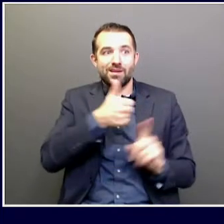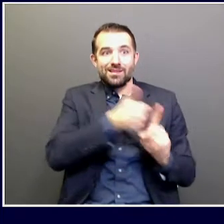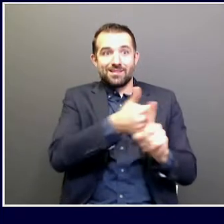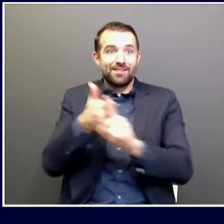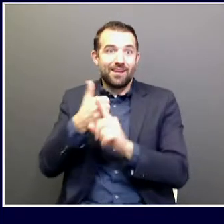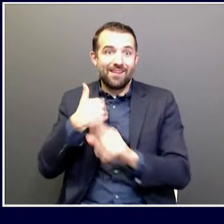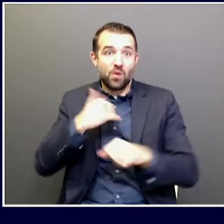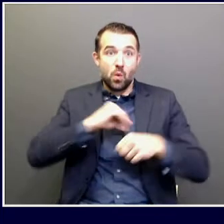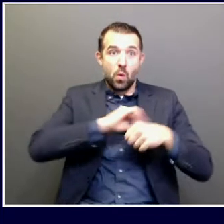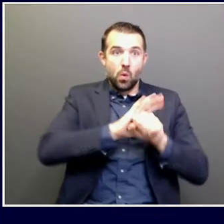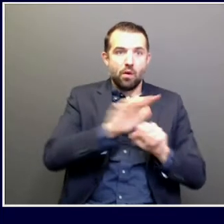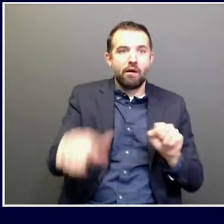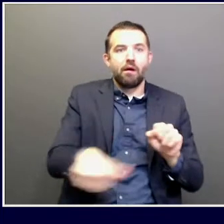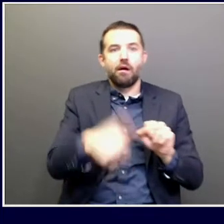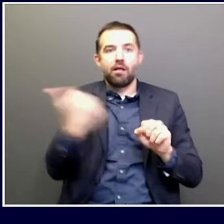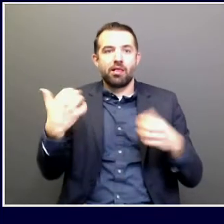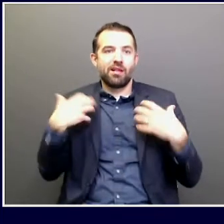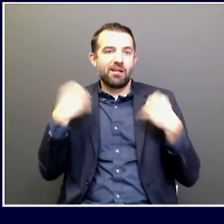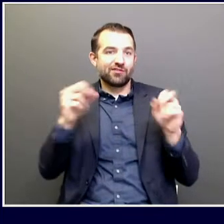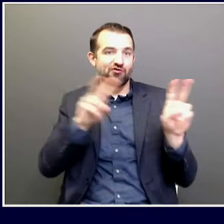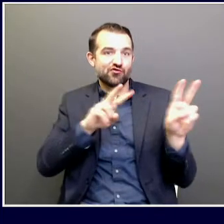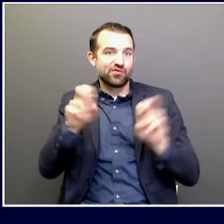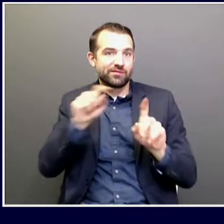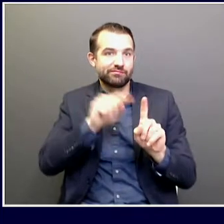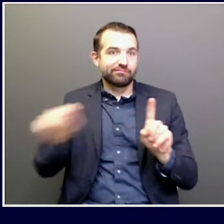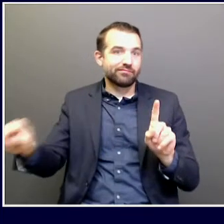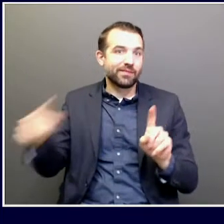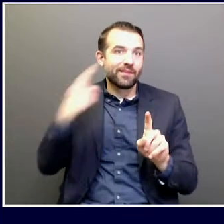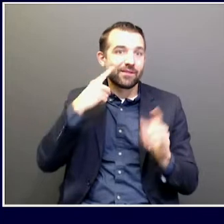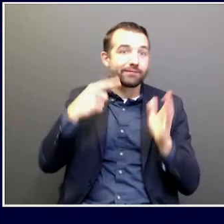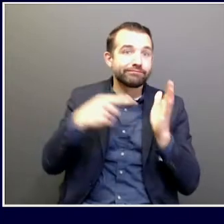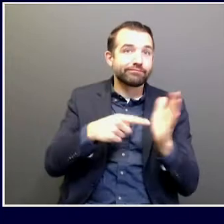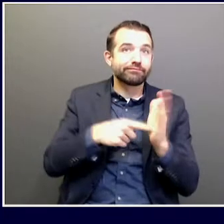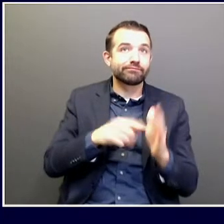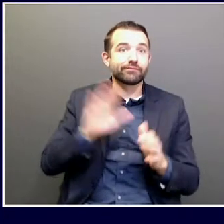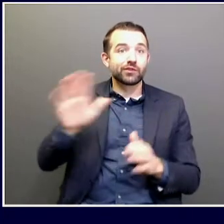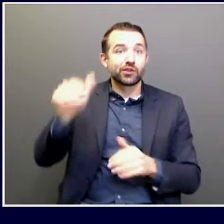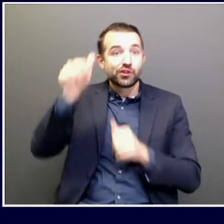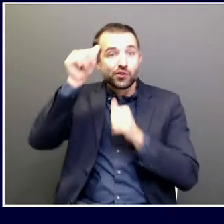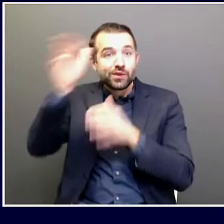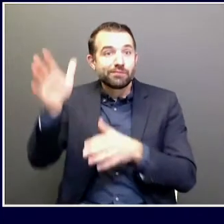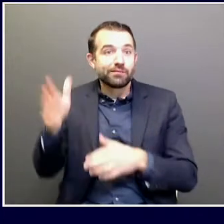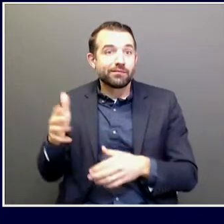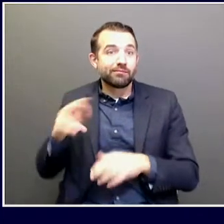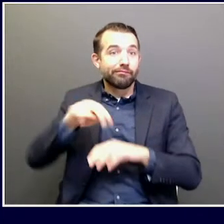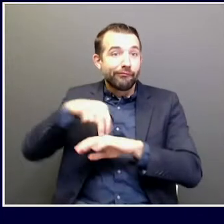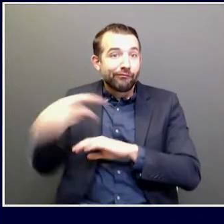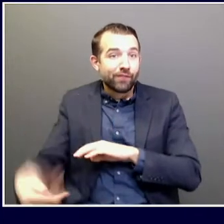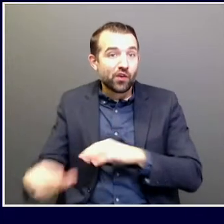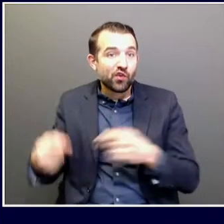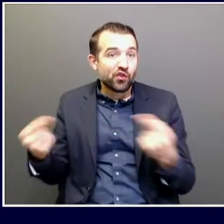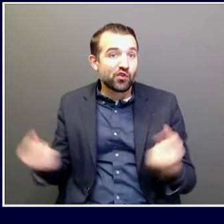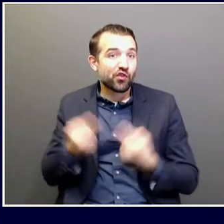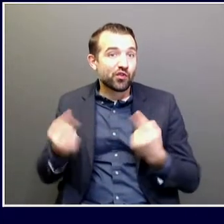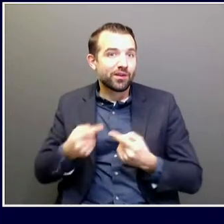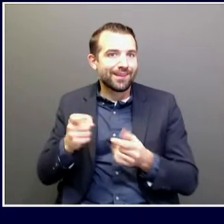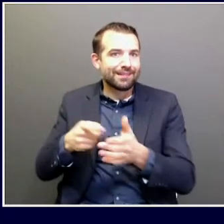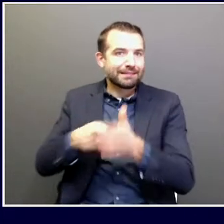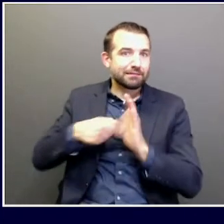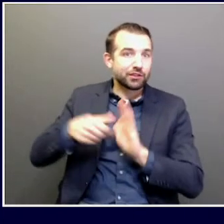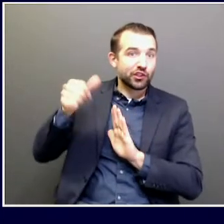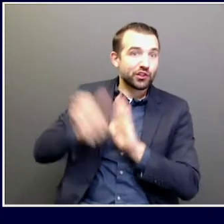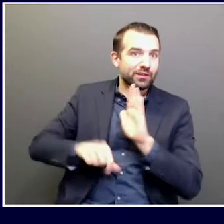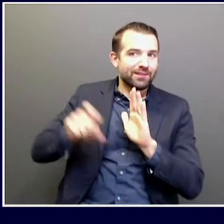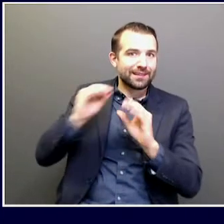the grandparent who may have fallen and injured their hip, or a child who's had a severe asthma attack, or a spouse who's had a